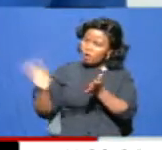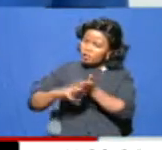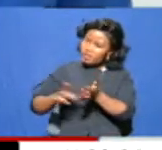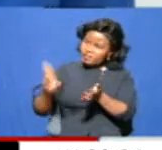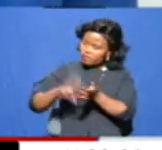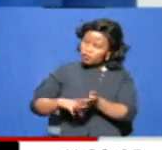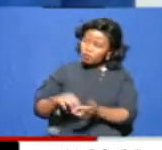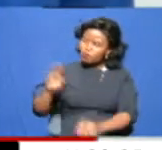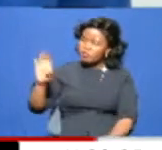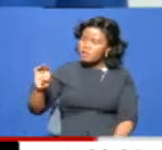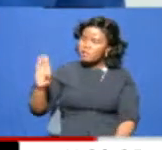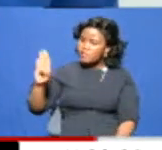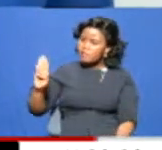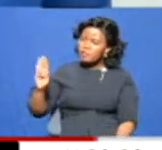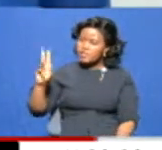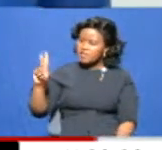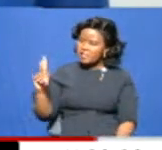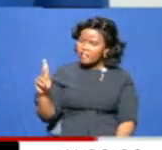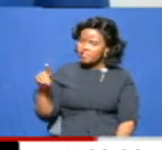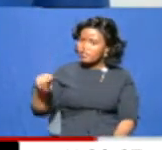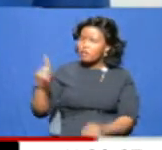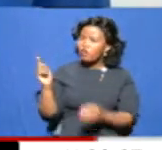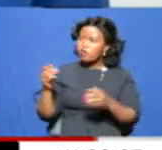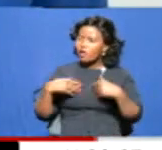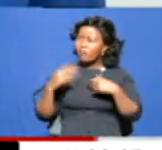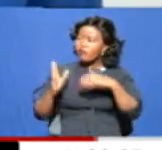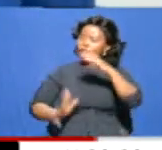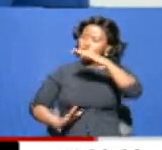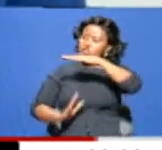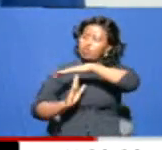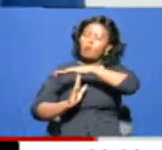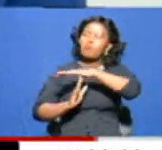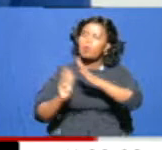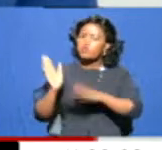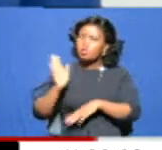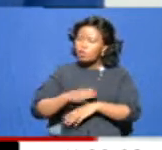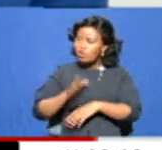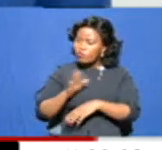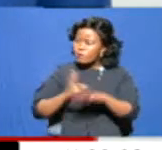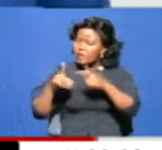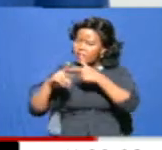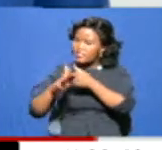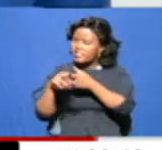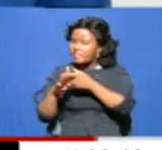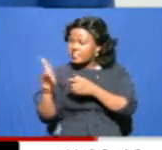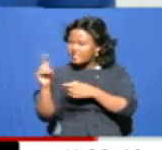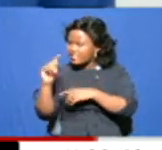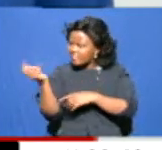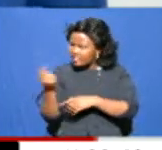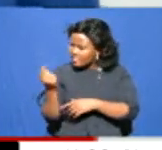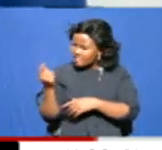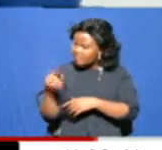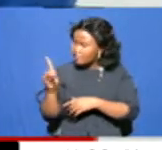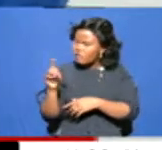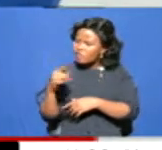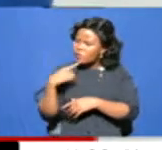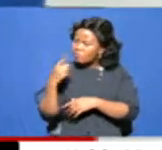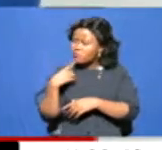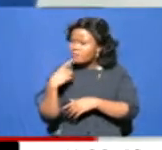mean, you would consider to be one of the topmost women engineers here in Kenya. Yes. Would you say engineering is friendly to